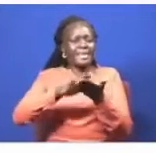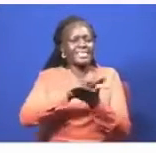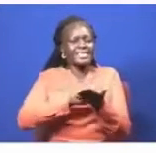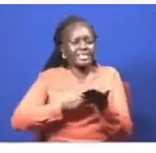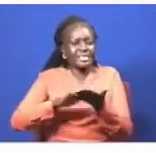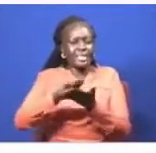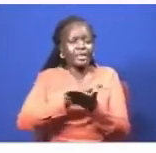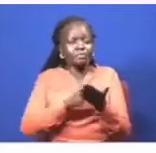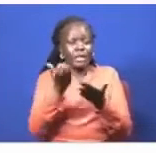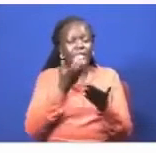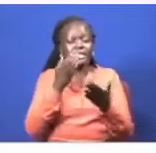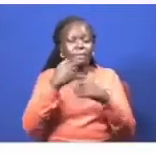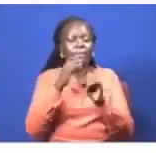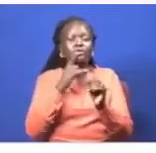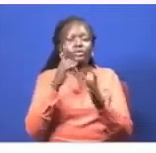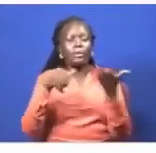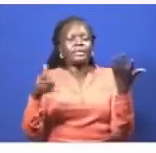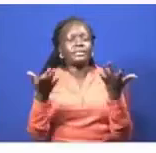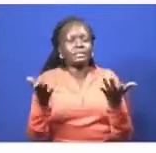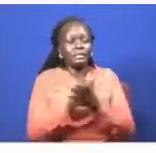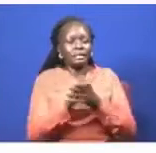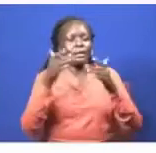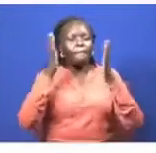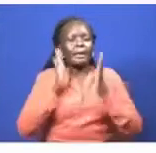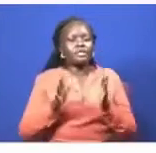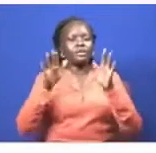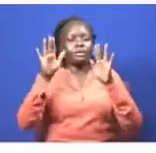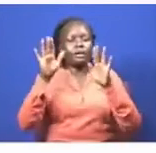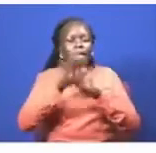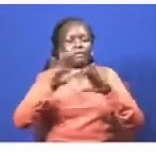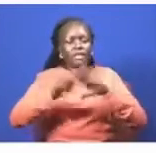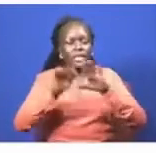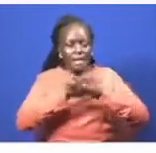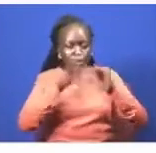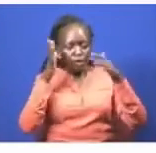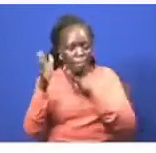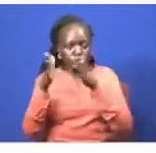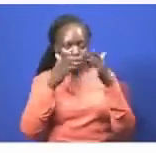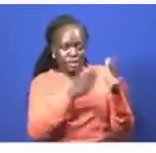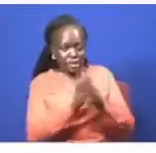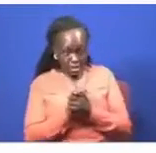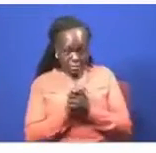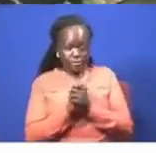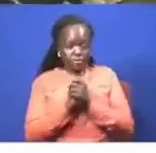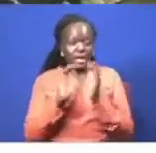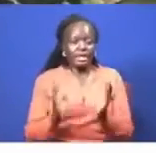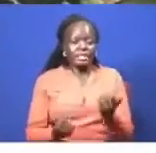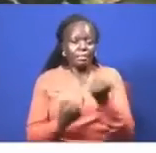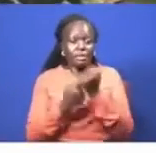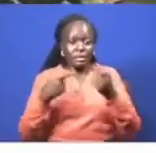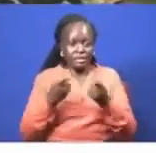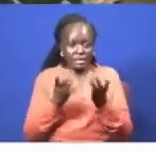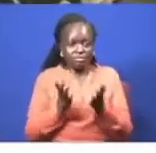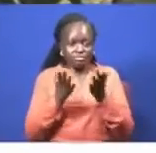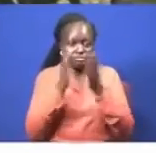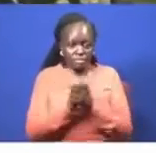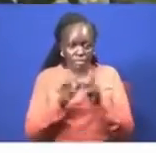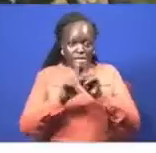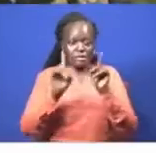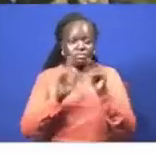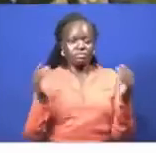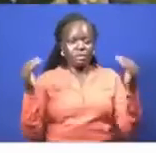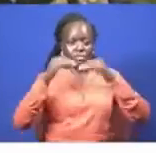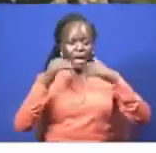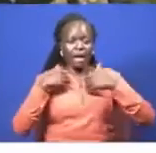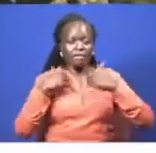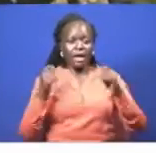basic that we need to ensure everybody gets an opportunity to upgrade themselves. The summit, which will be held across the